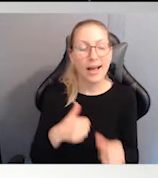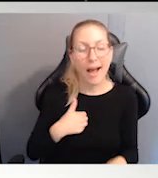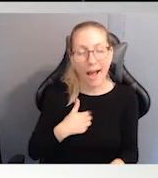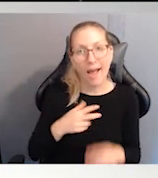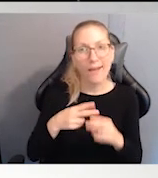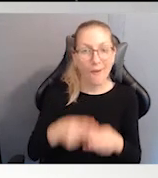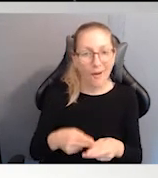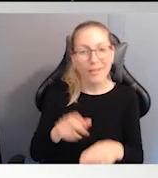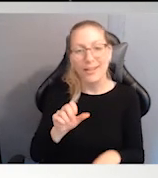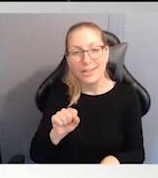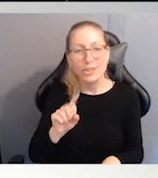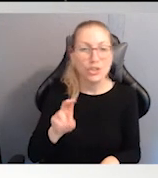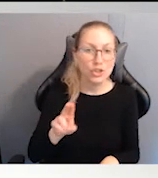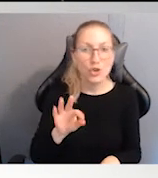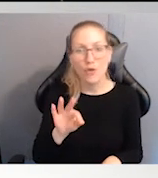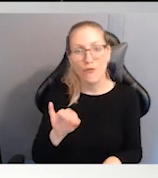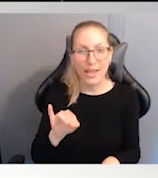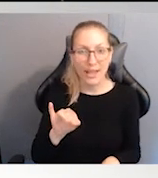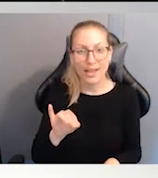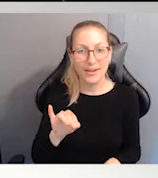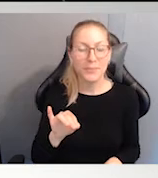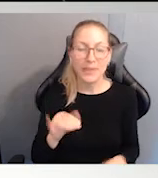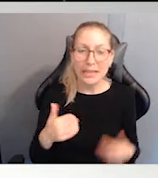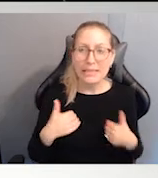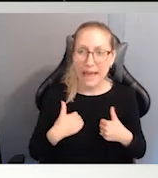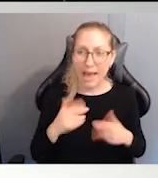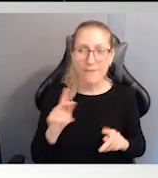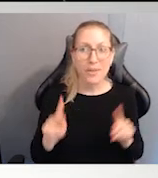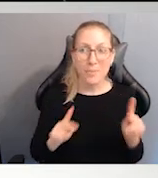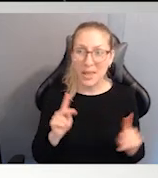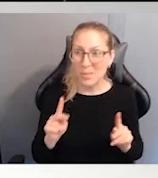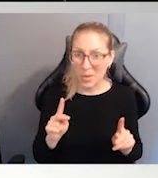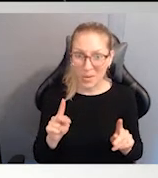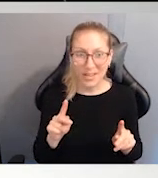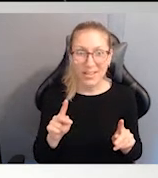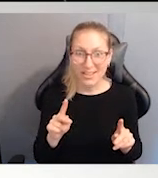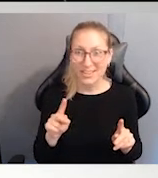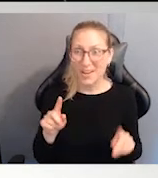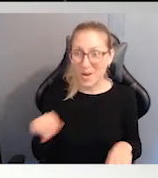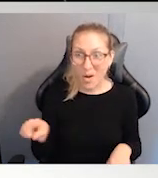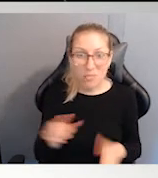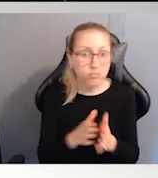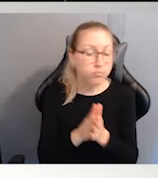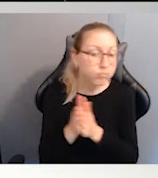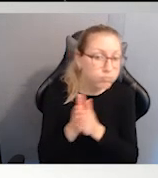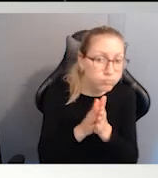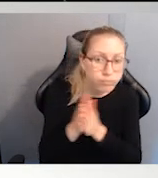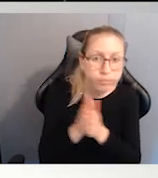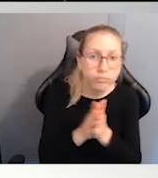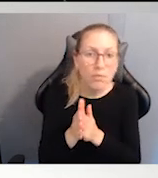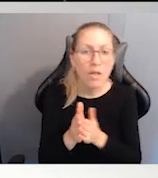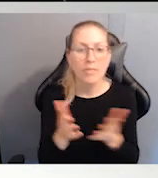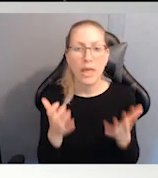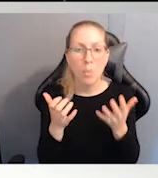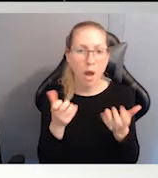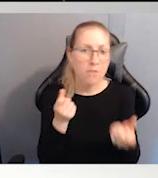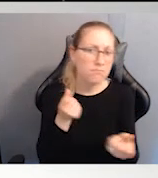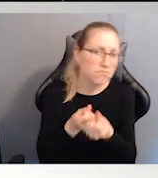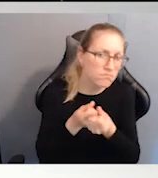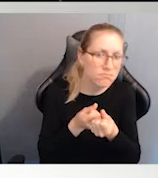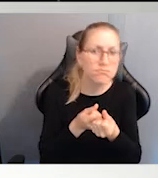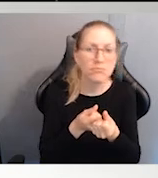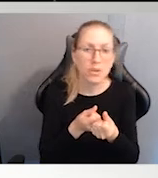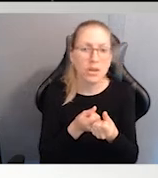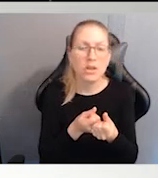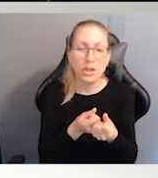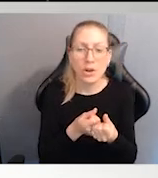Sufi, is to have individuals like every one of these guys here who are ambitious. They want to stand up for their rights. They want to do what they want.